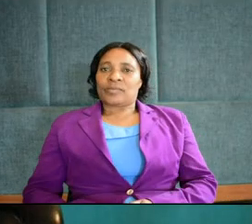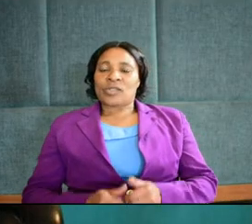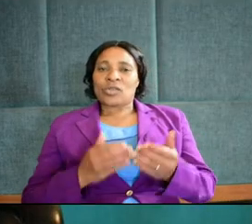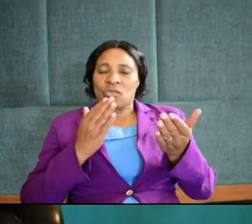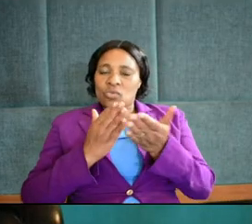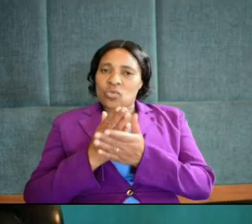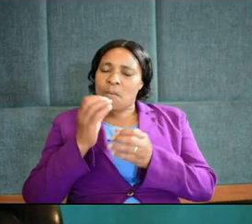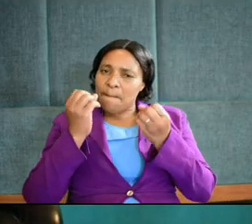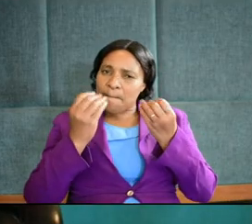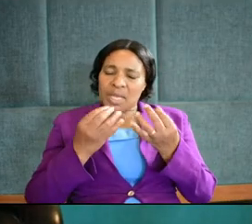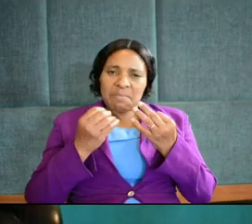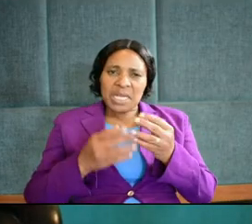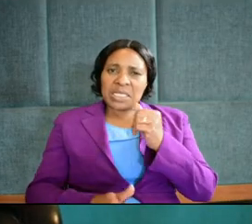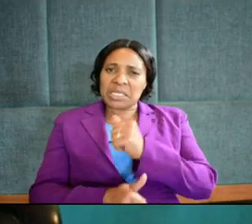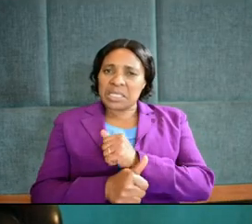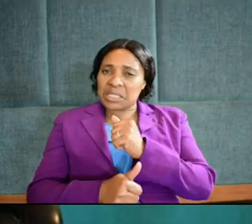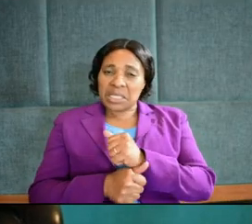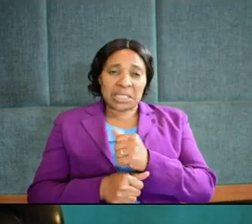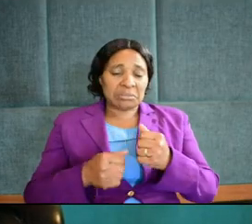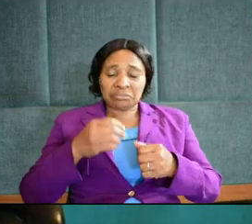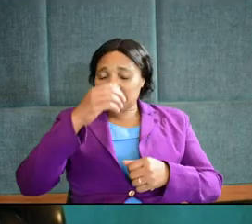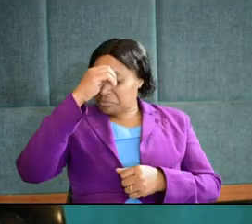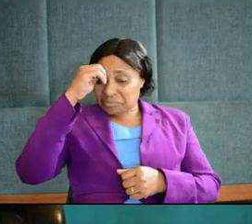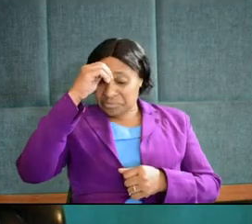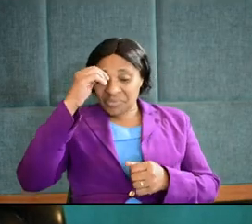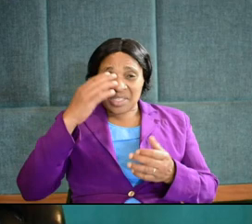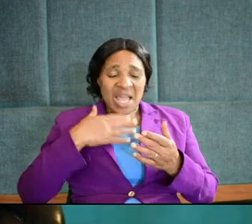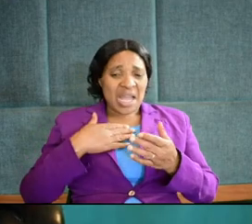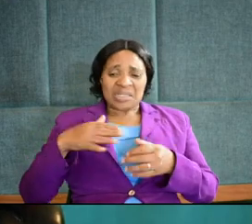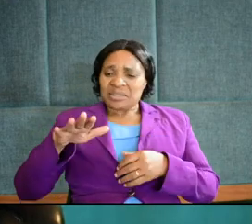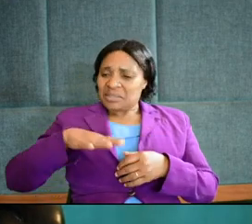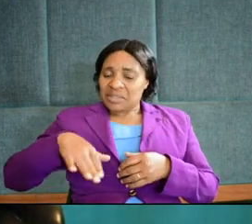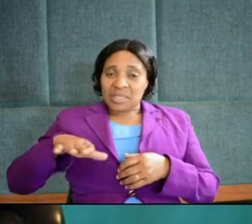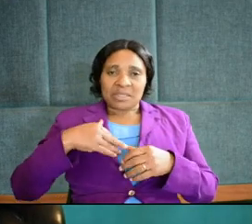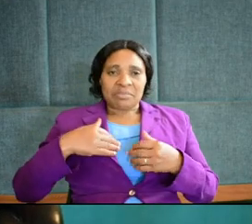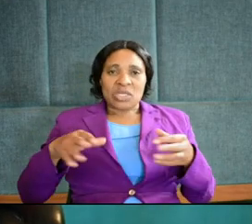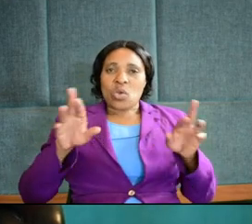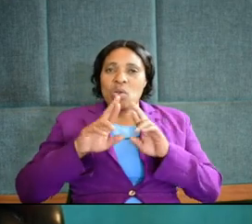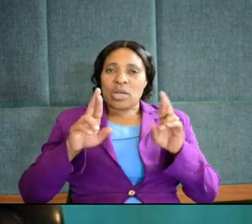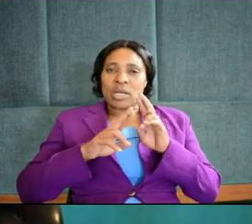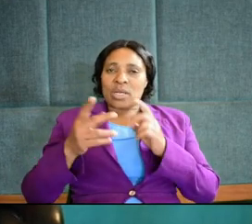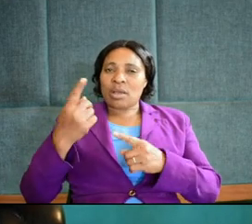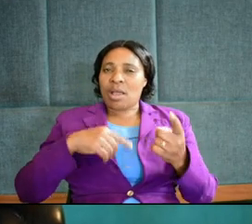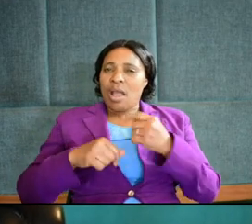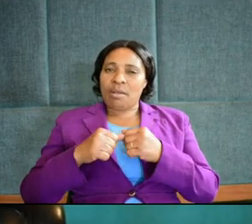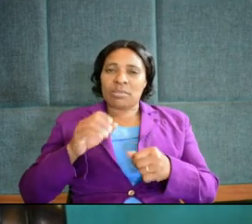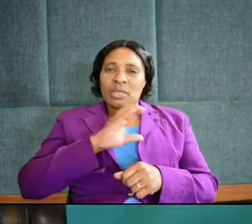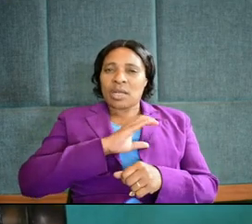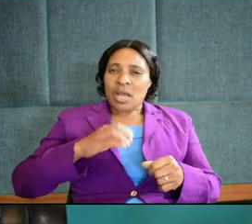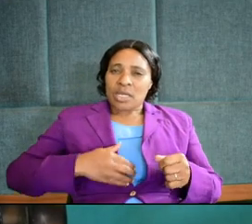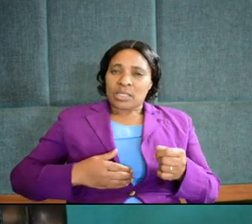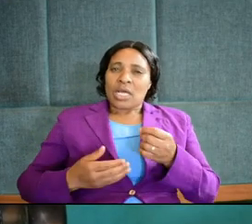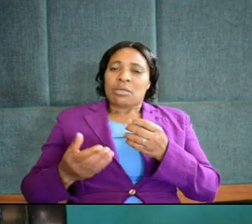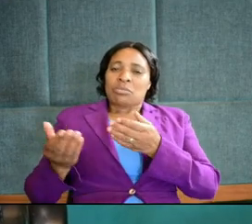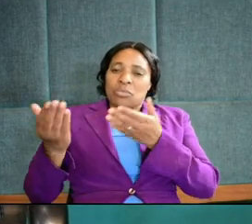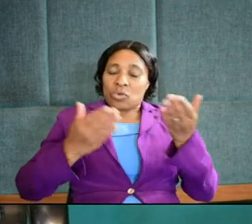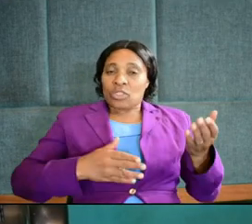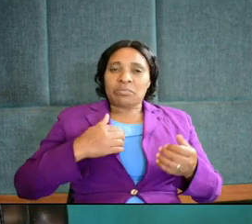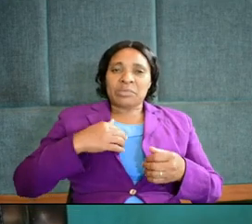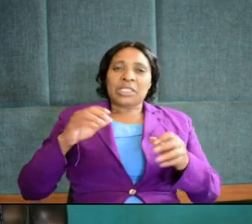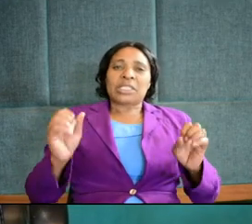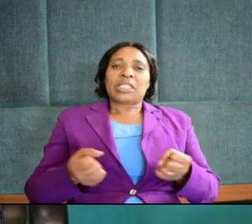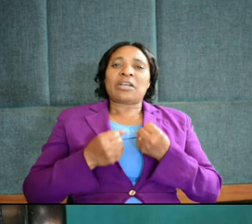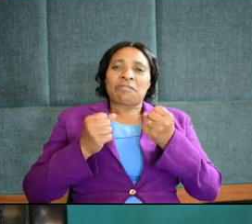Through many dangers, toils, and snares, I have already come. 'Tis grace that brought me safe thus far,